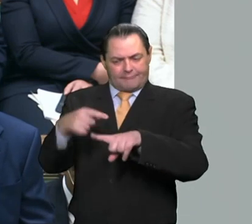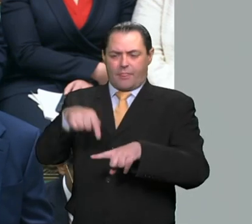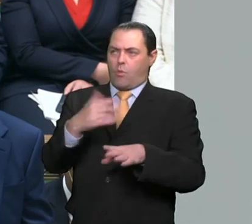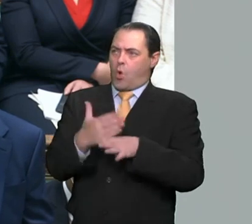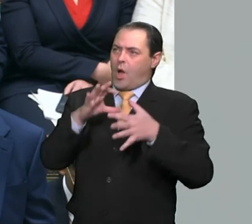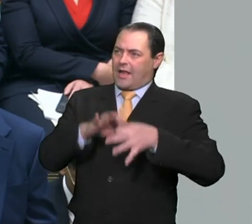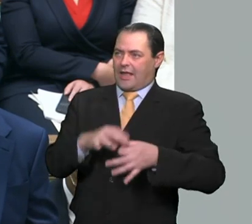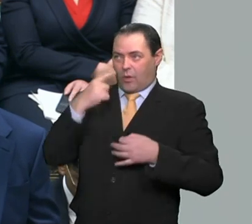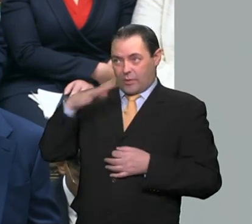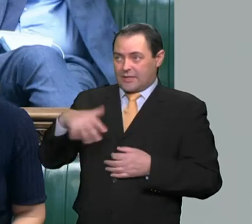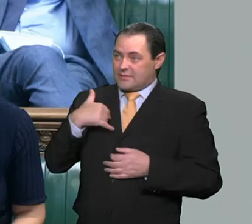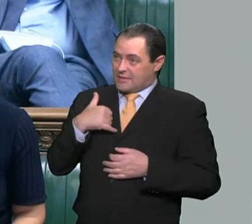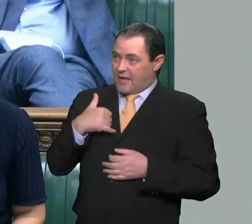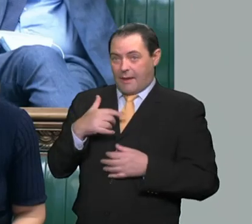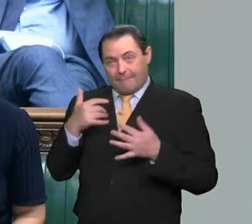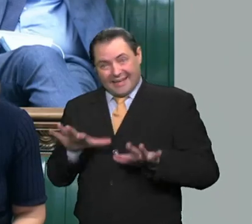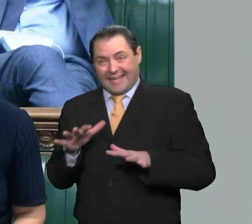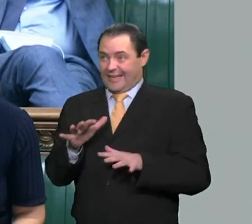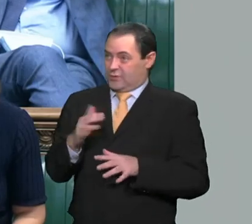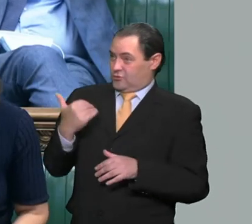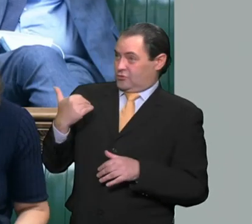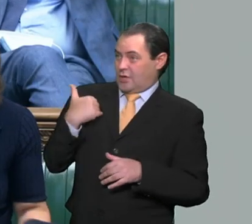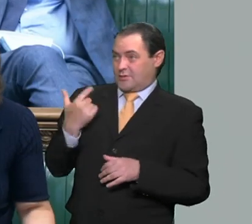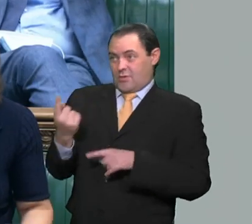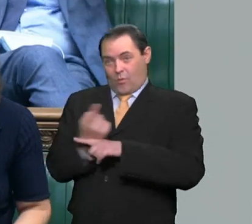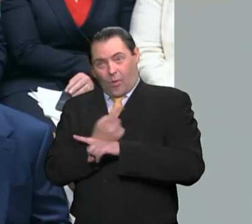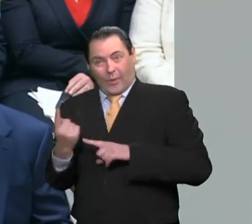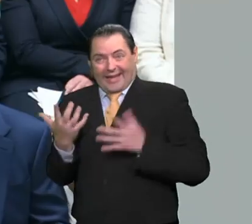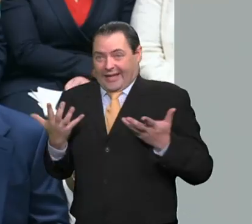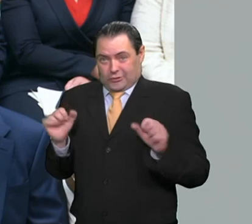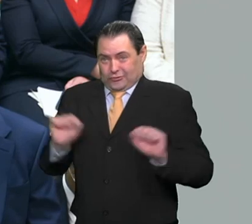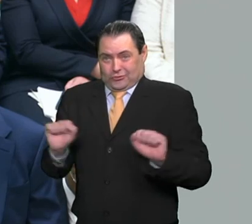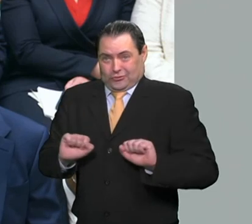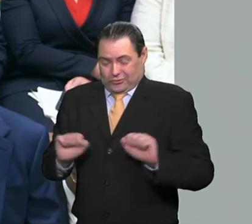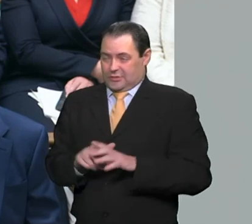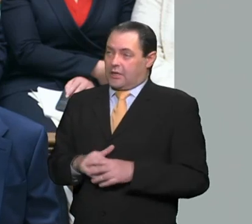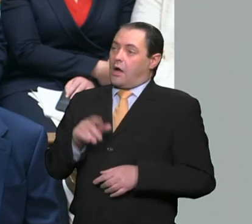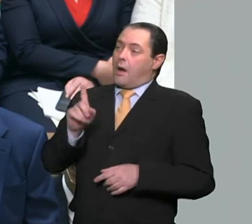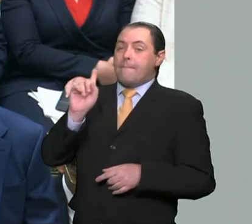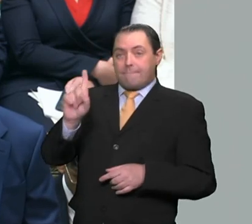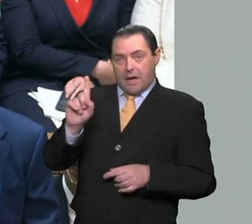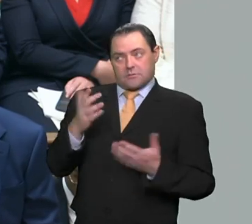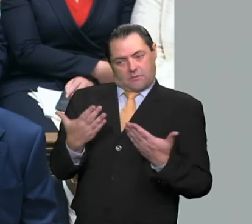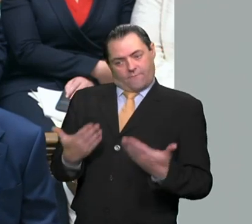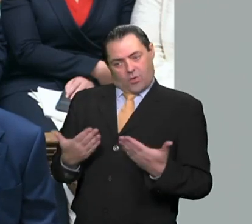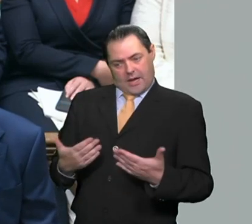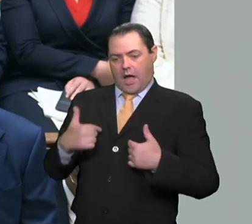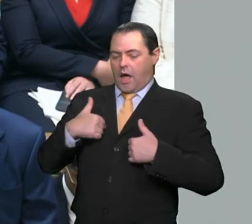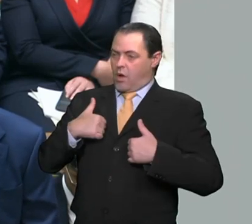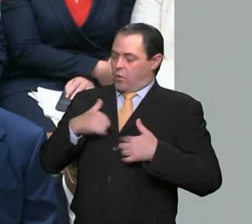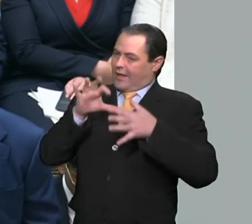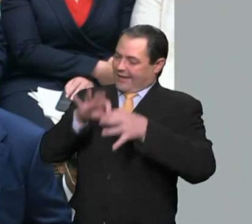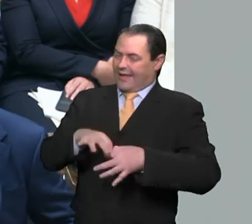Well, if she'd give me a chance, I've not been in the job a full week. But what I can also tell her, what we're doing right now with